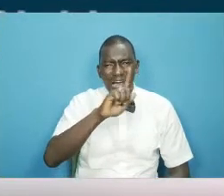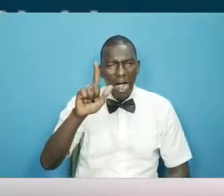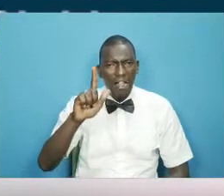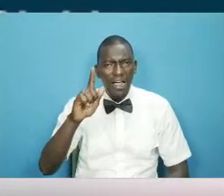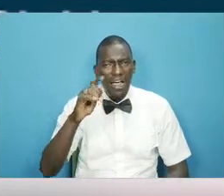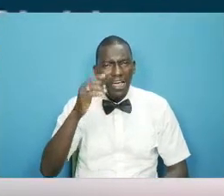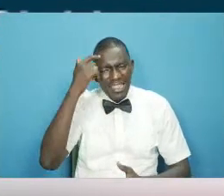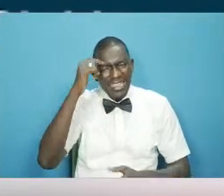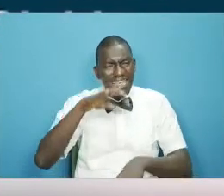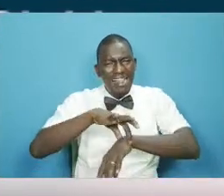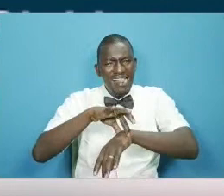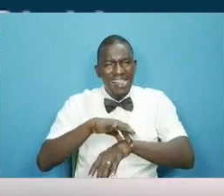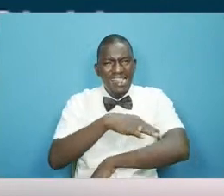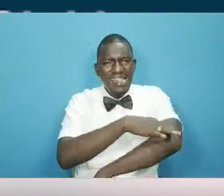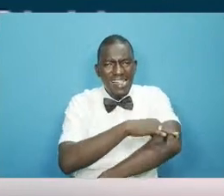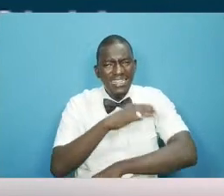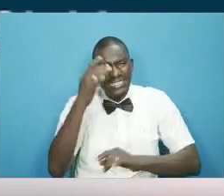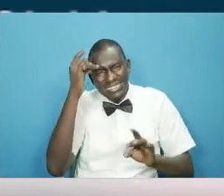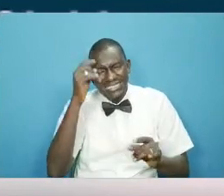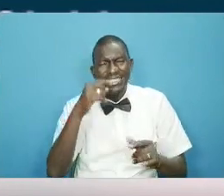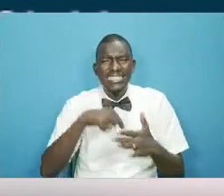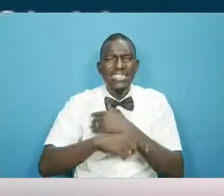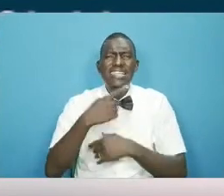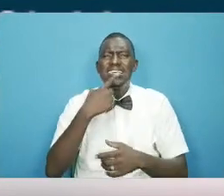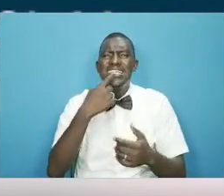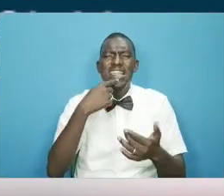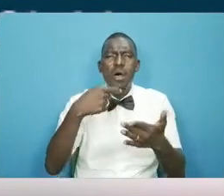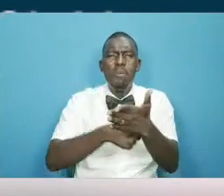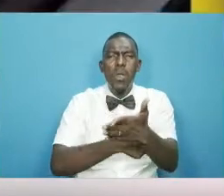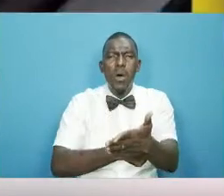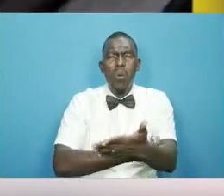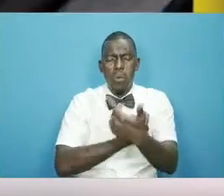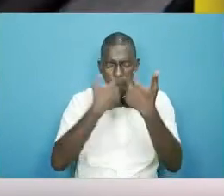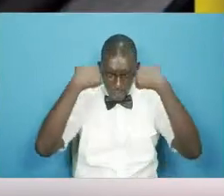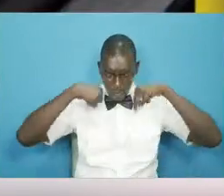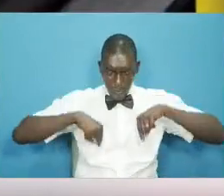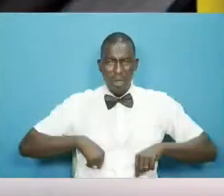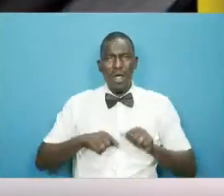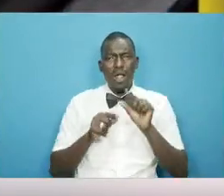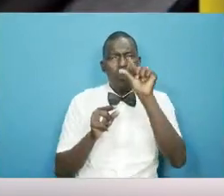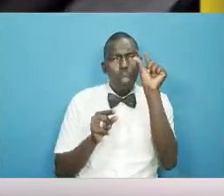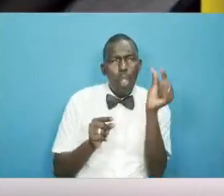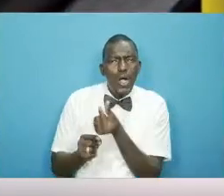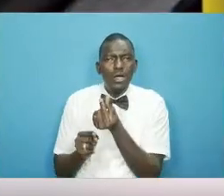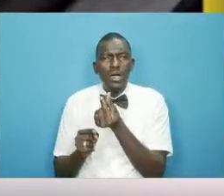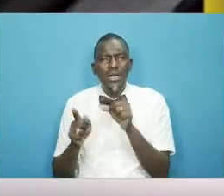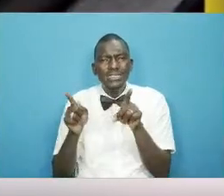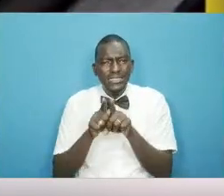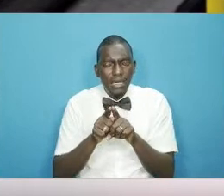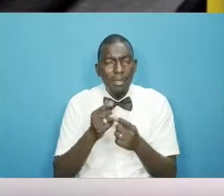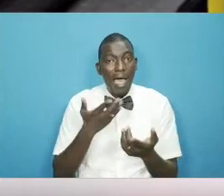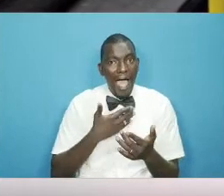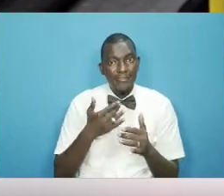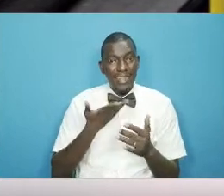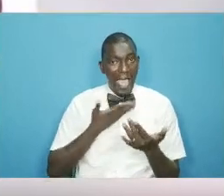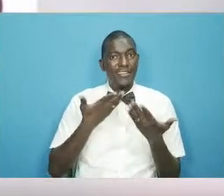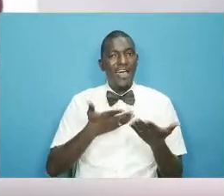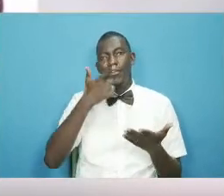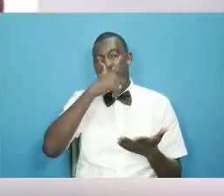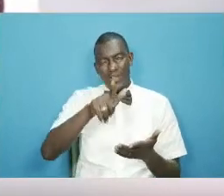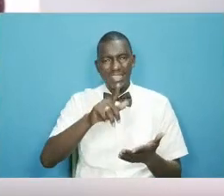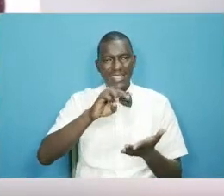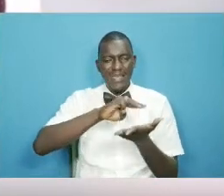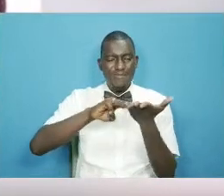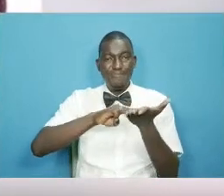The first new sickle cell treatment in 20 years will help keep thousands of people out of hospital over the next 3 years,